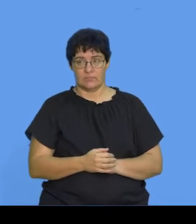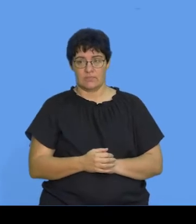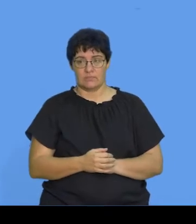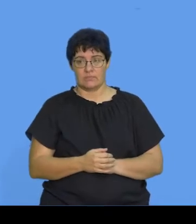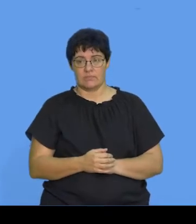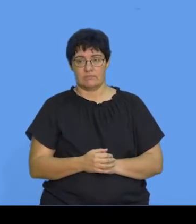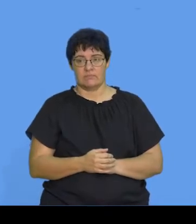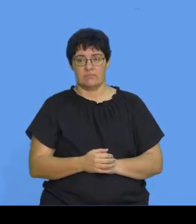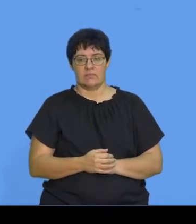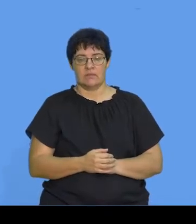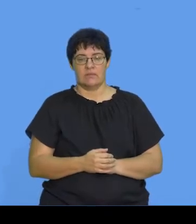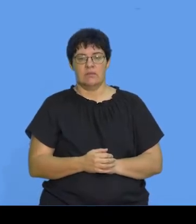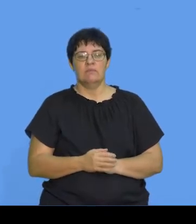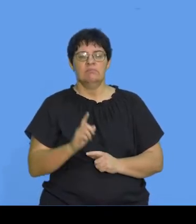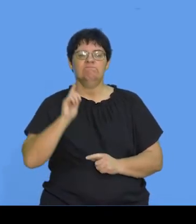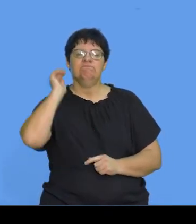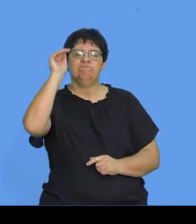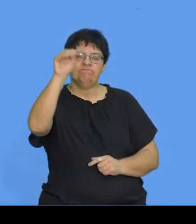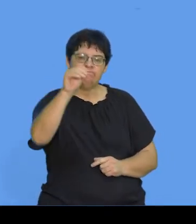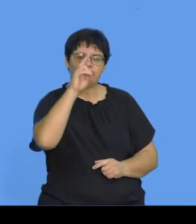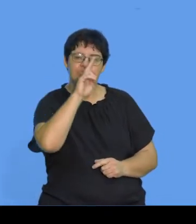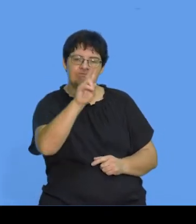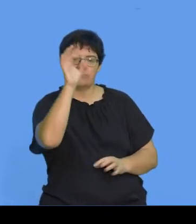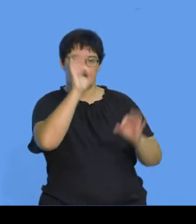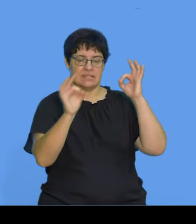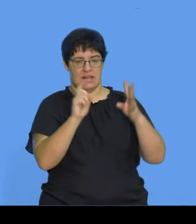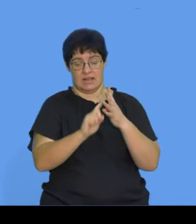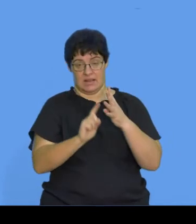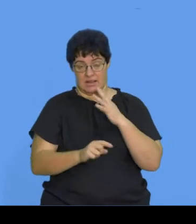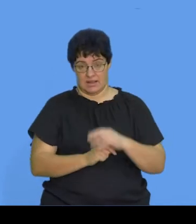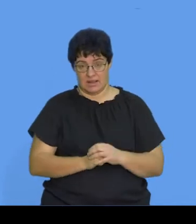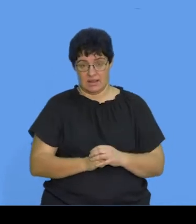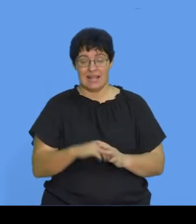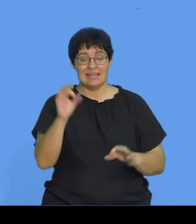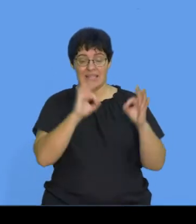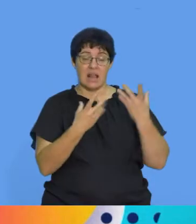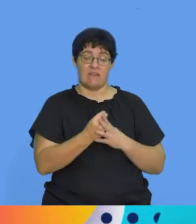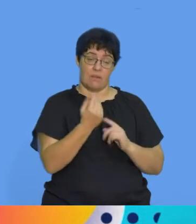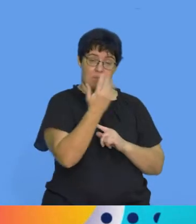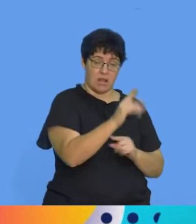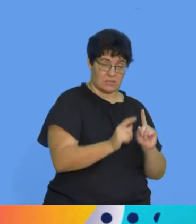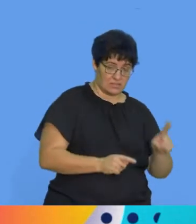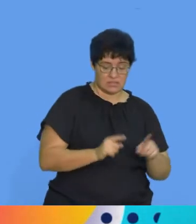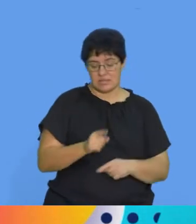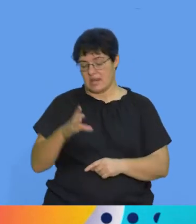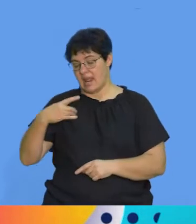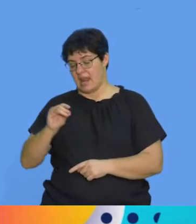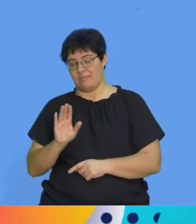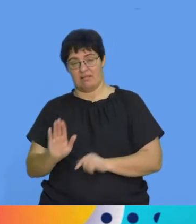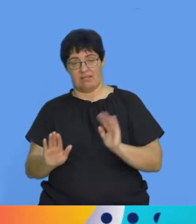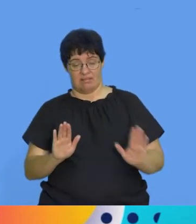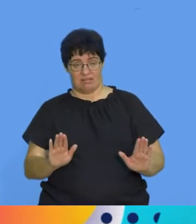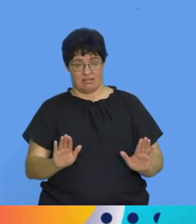Okay, now in the lessons coming to this, we're going to look at cells. And cells, you get a plant cell and you're going to